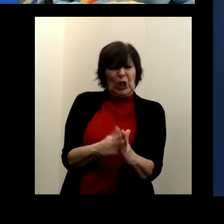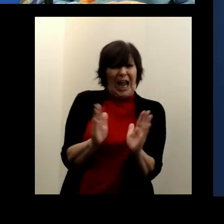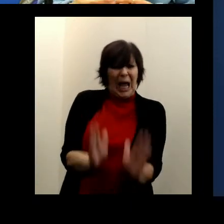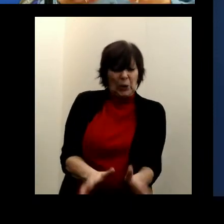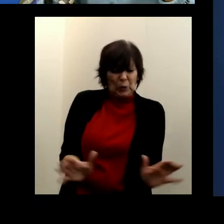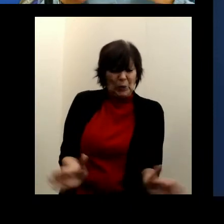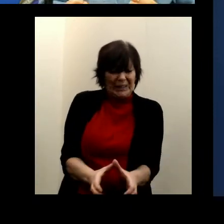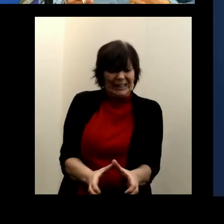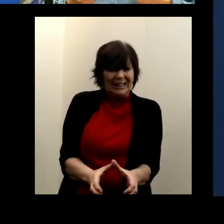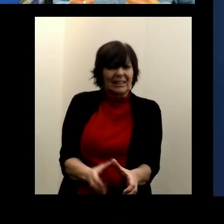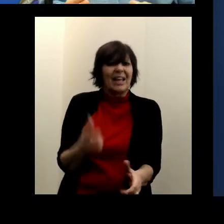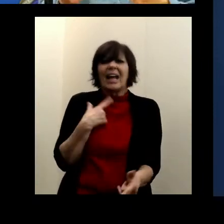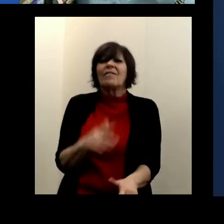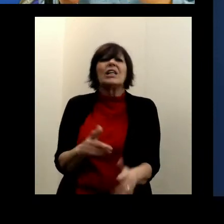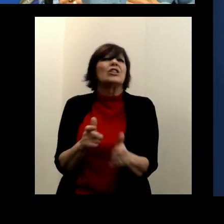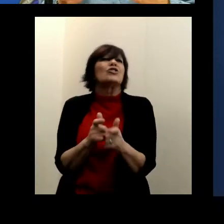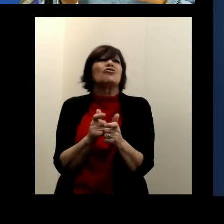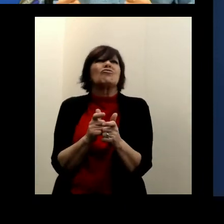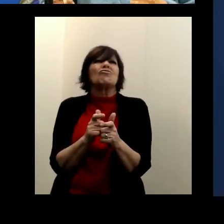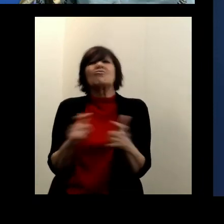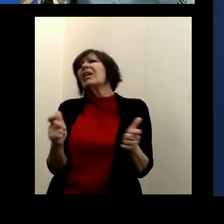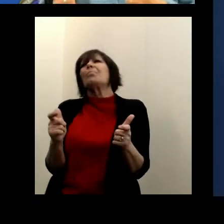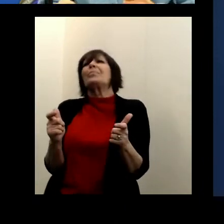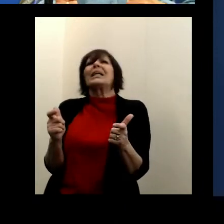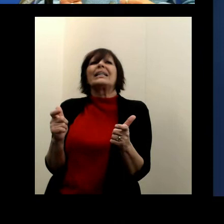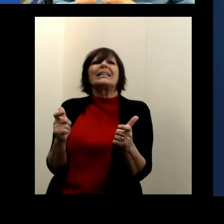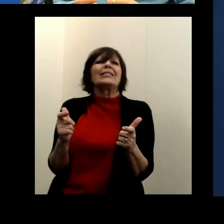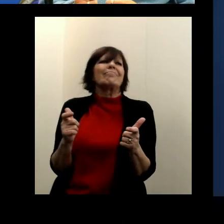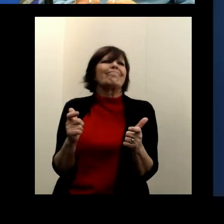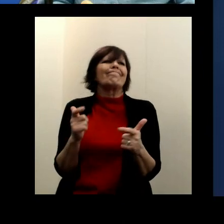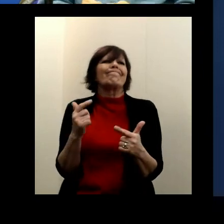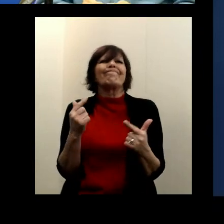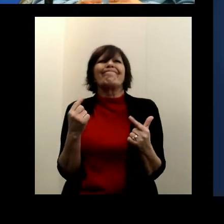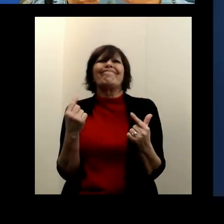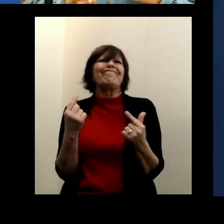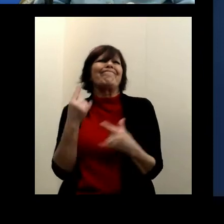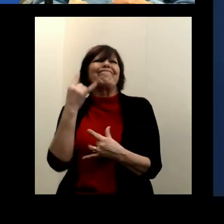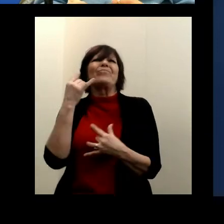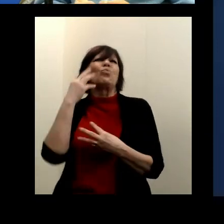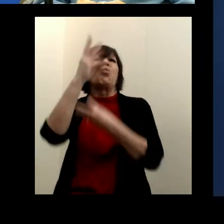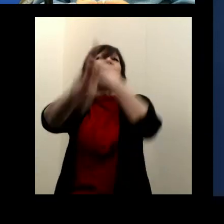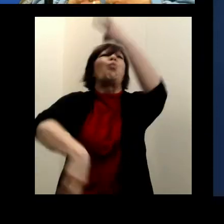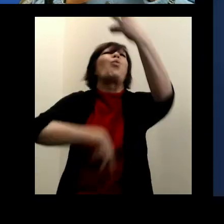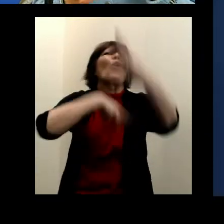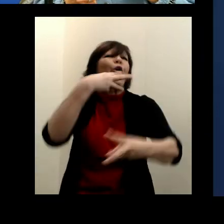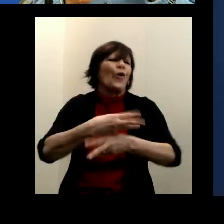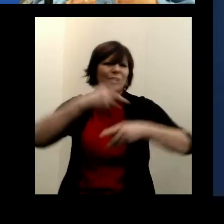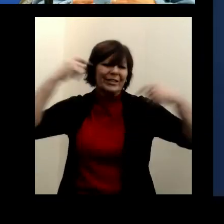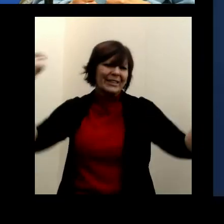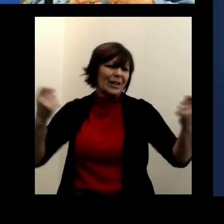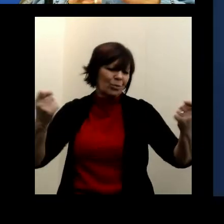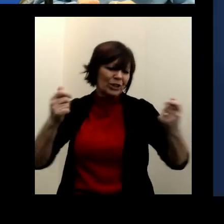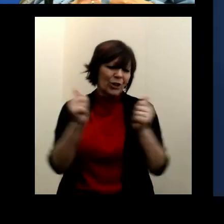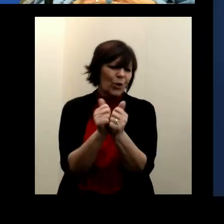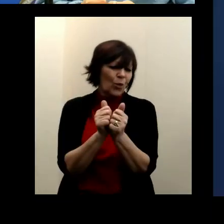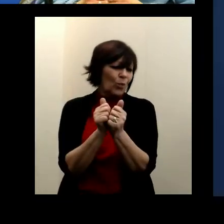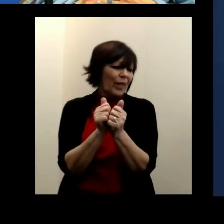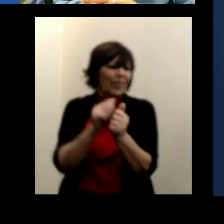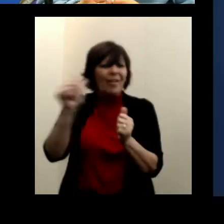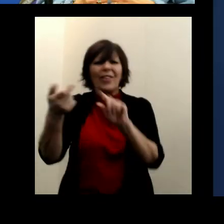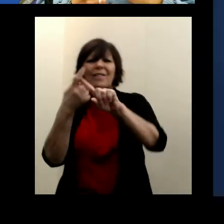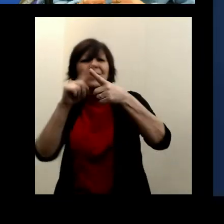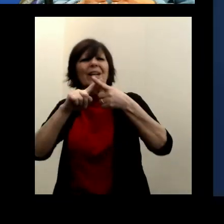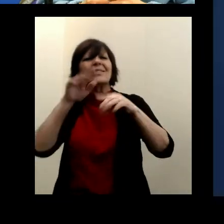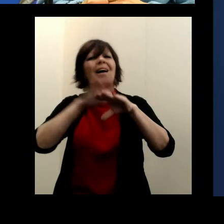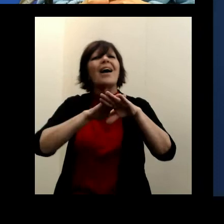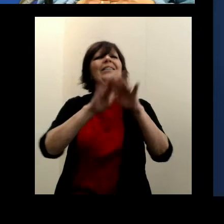household and have a great big cross-country global celebration, which is virtual, with all your other friends and